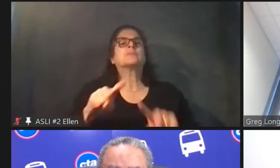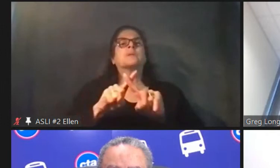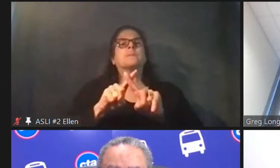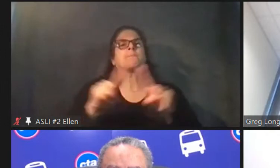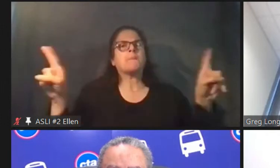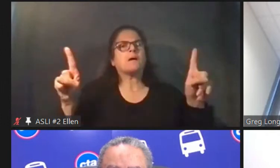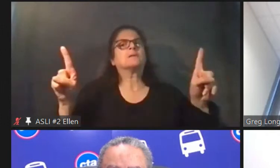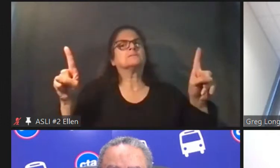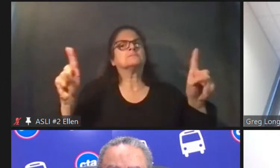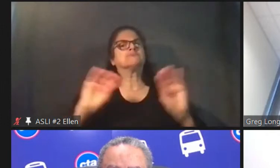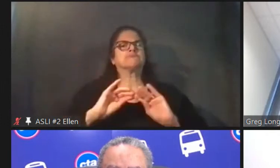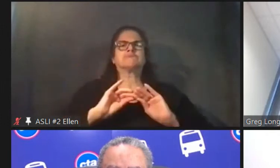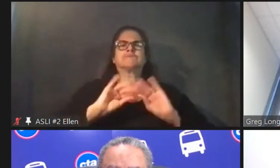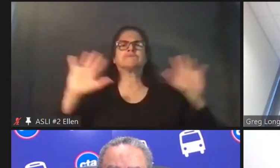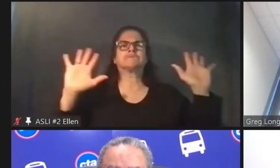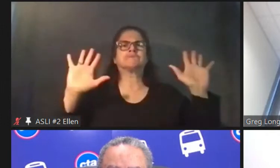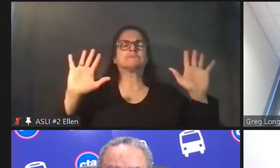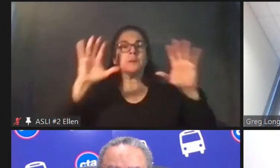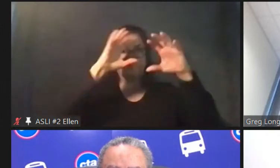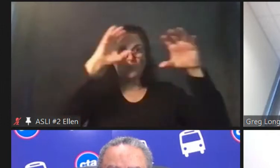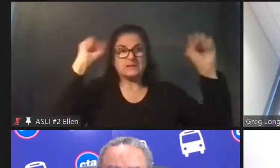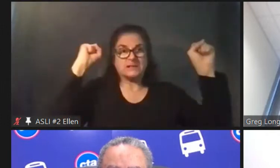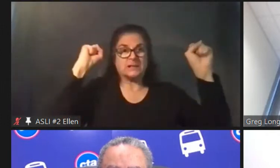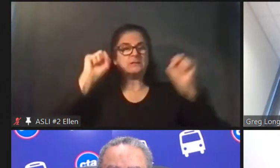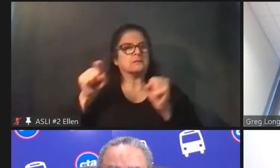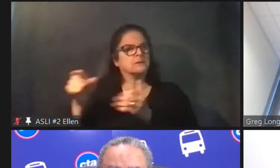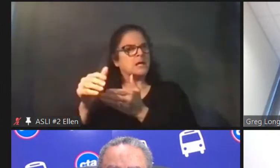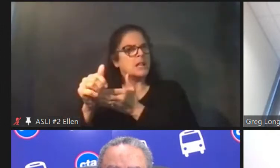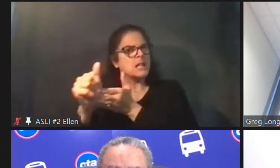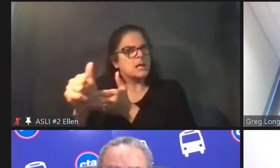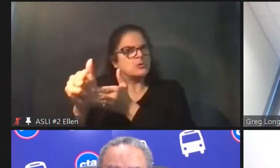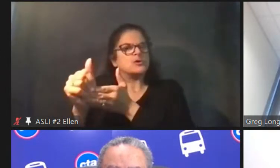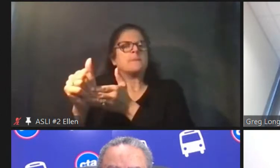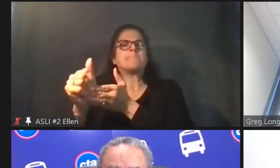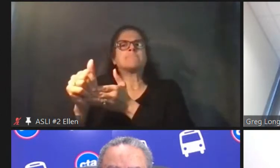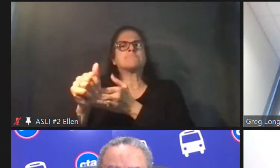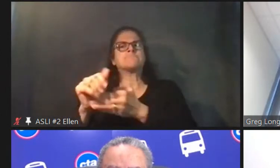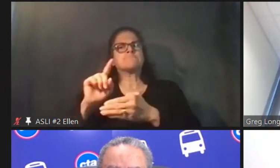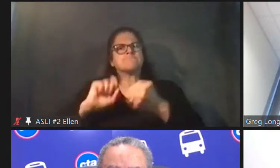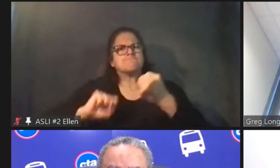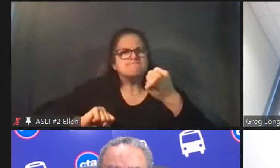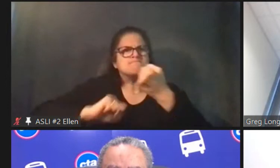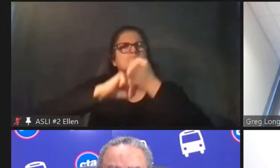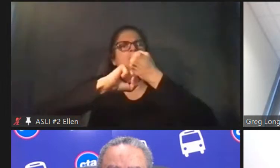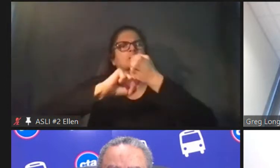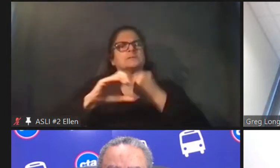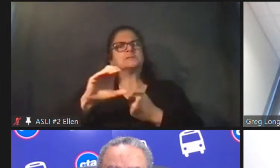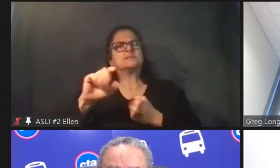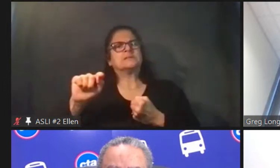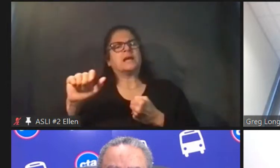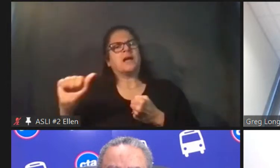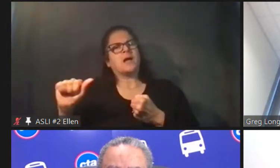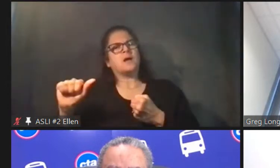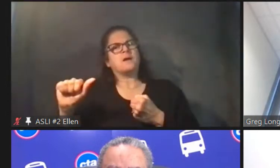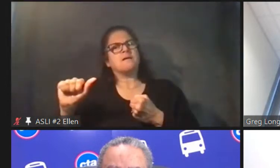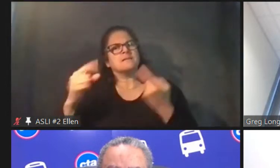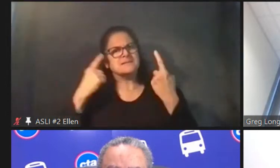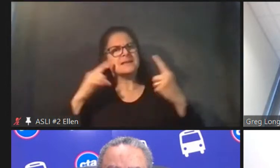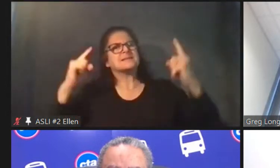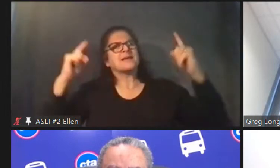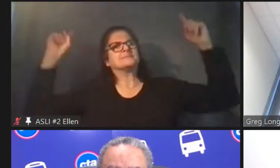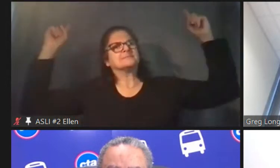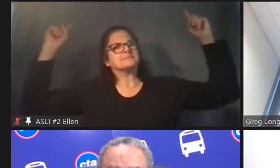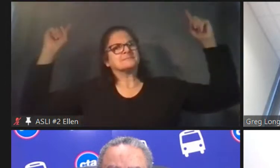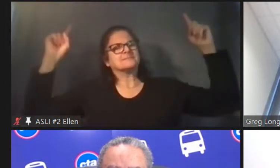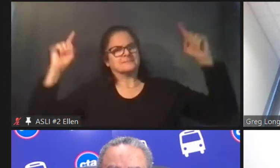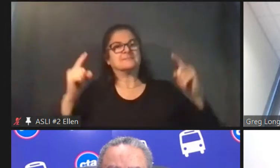vision has played a huge part in CTA's success. As a board, I believe we're all